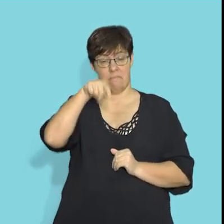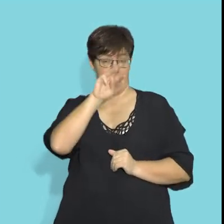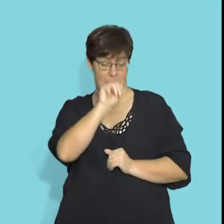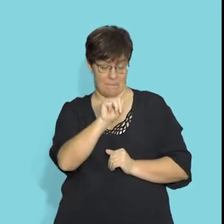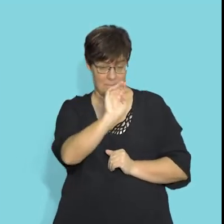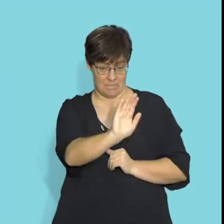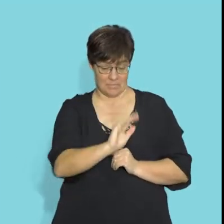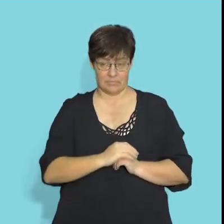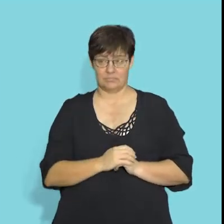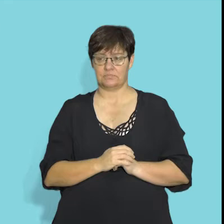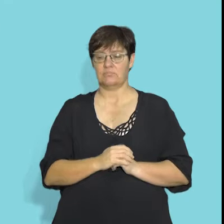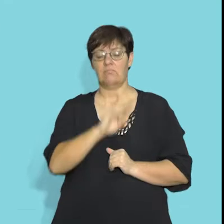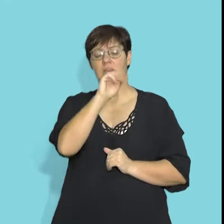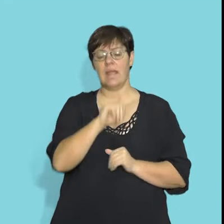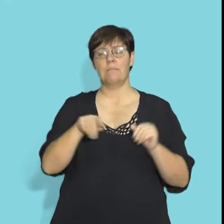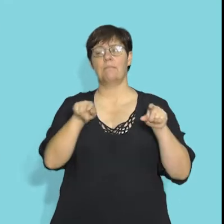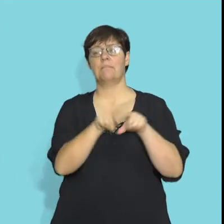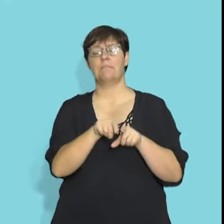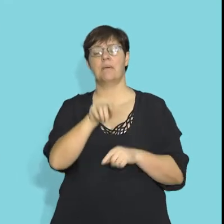If I work out the gradient of AB,